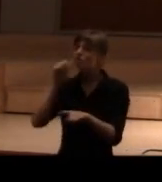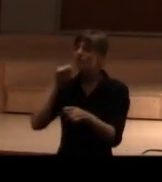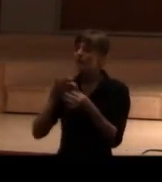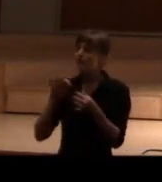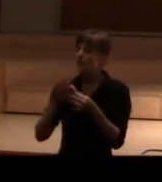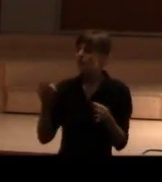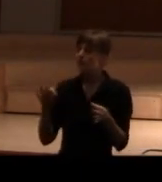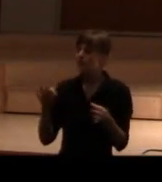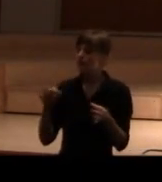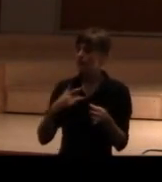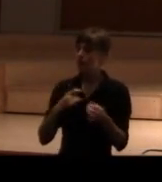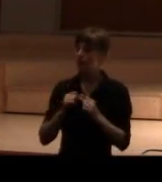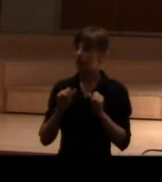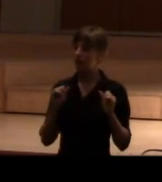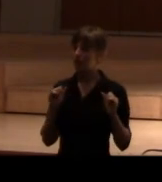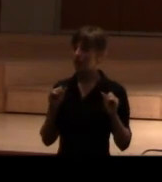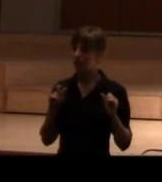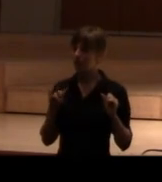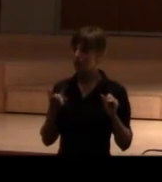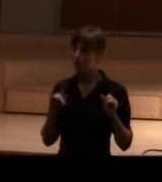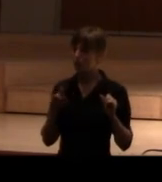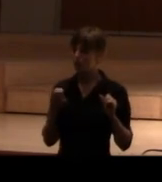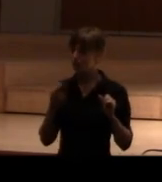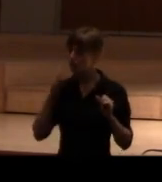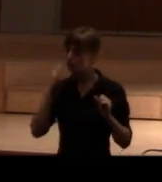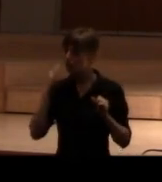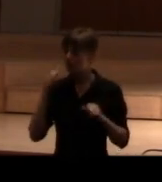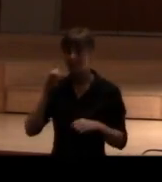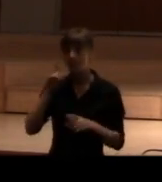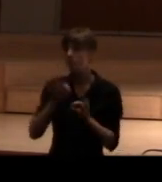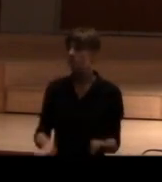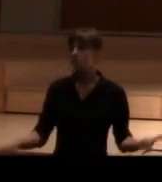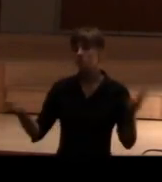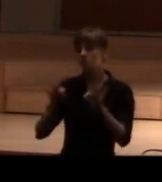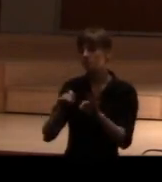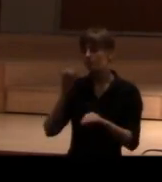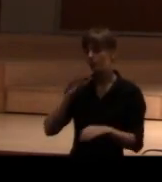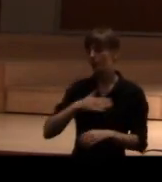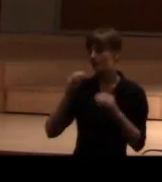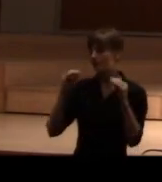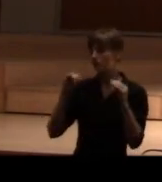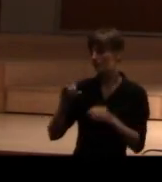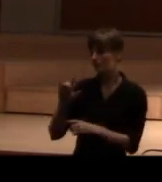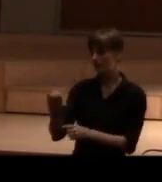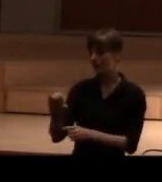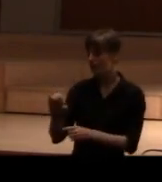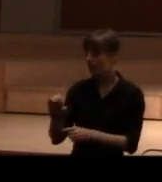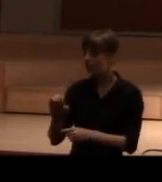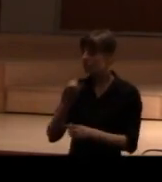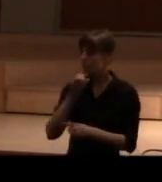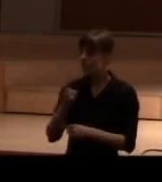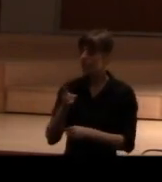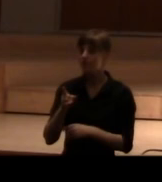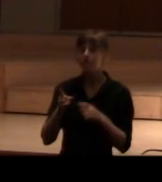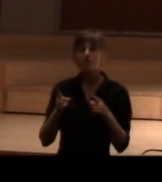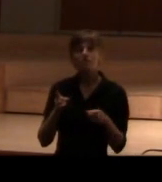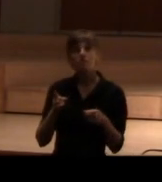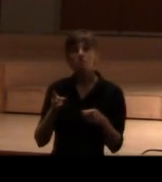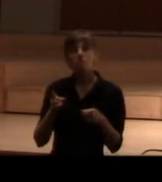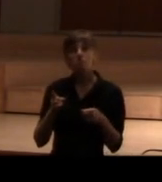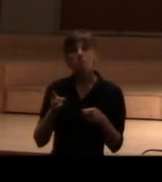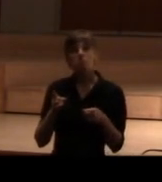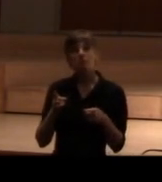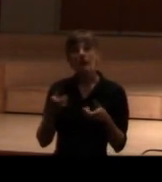when I'm writing, I feel is absolutely essential for my teaching practice, because I've very rarely felt scared while writing, and this allows me to